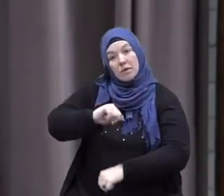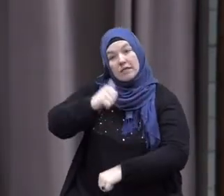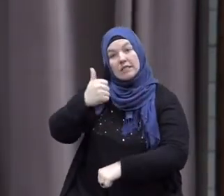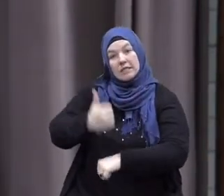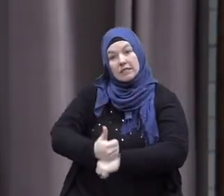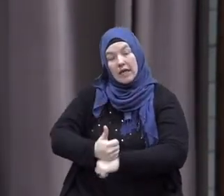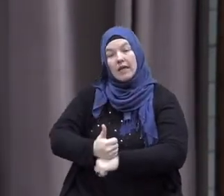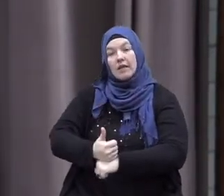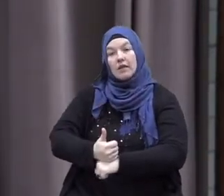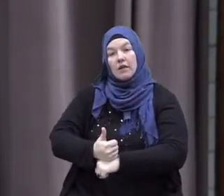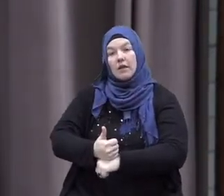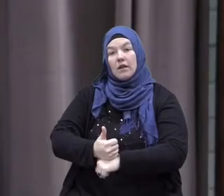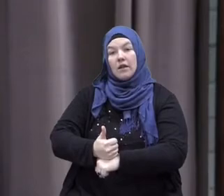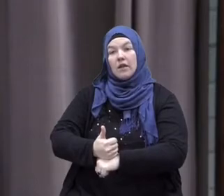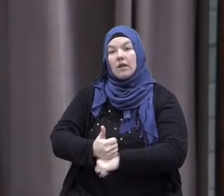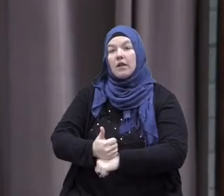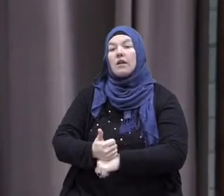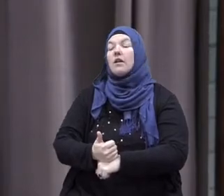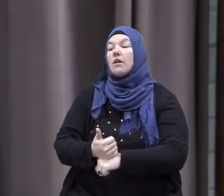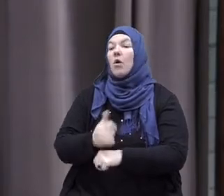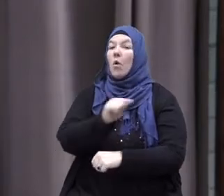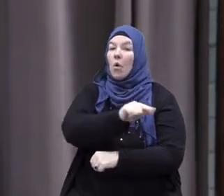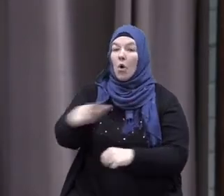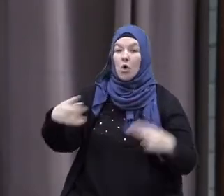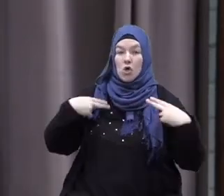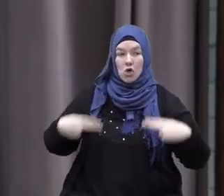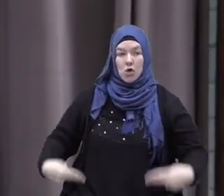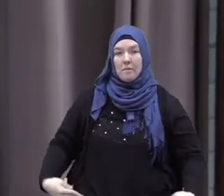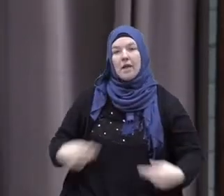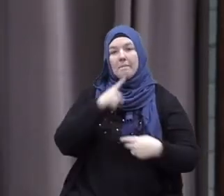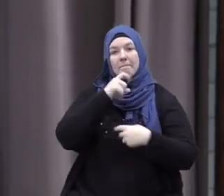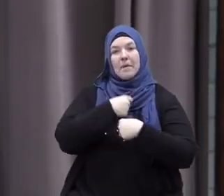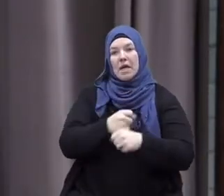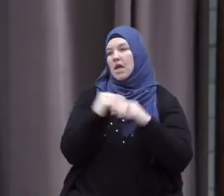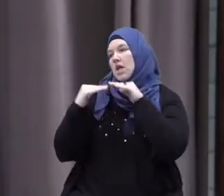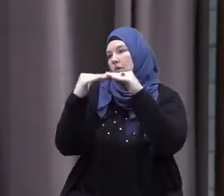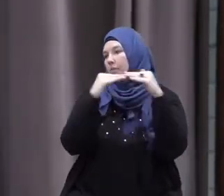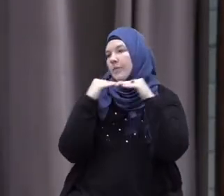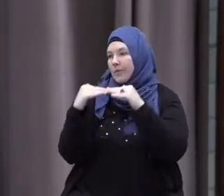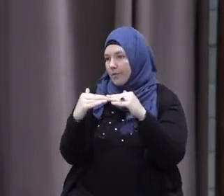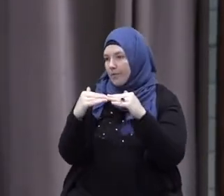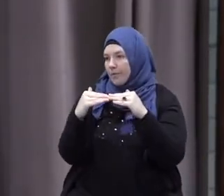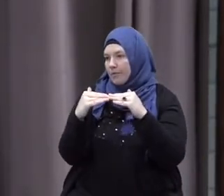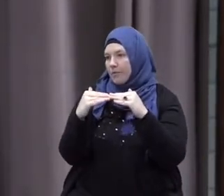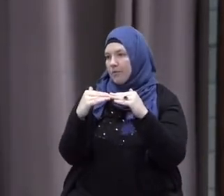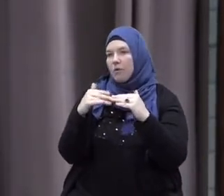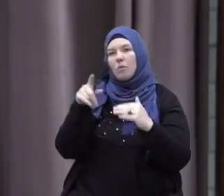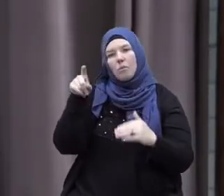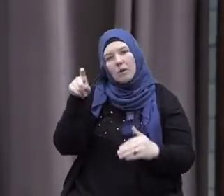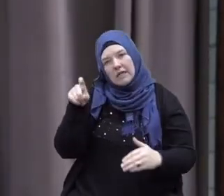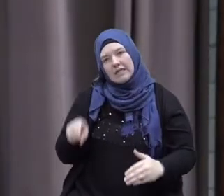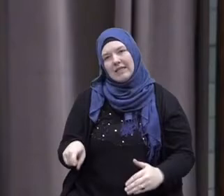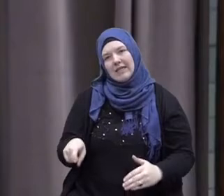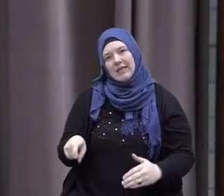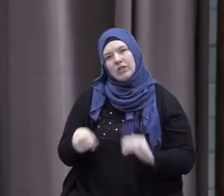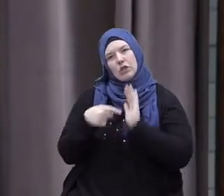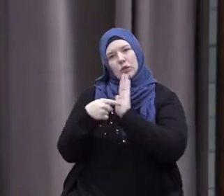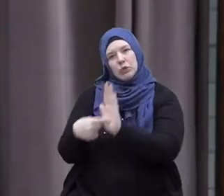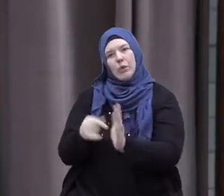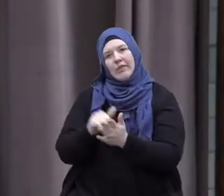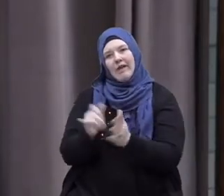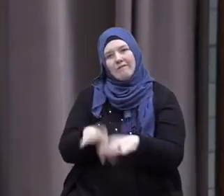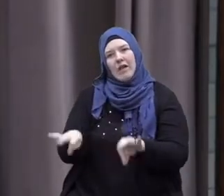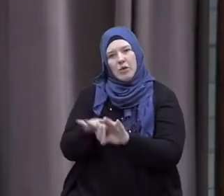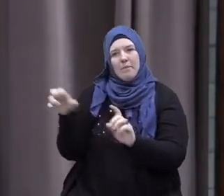set on the foundation that all humans are created equal. We need to bring those values